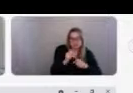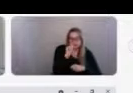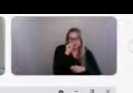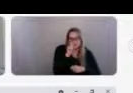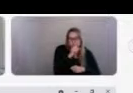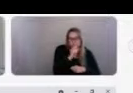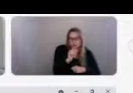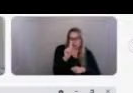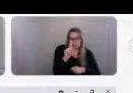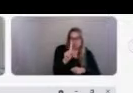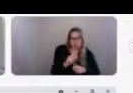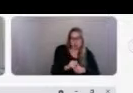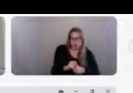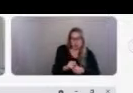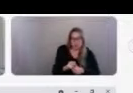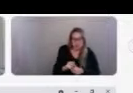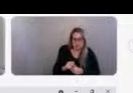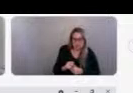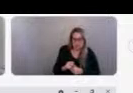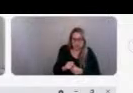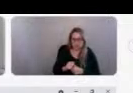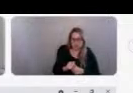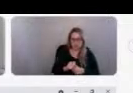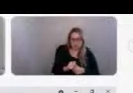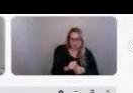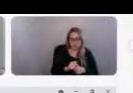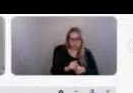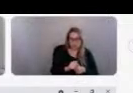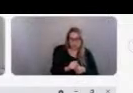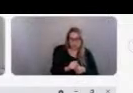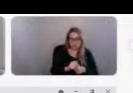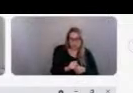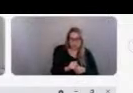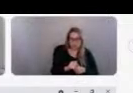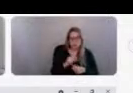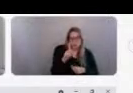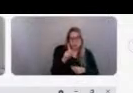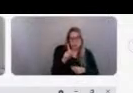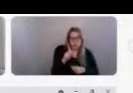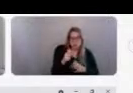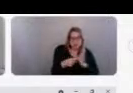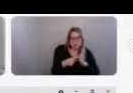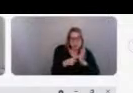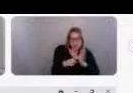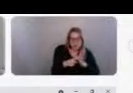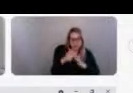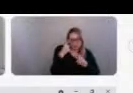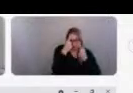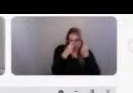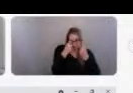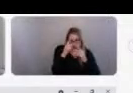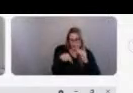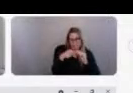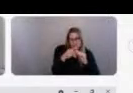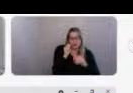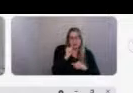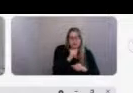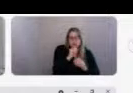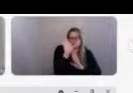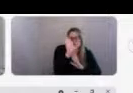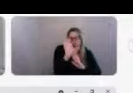one scottsdale has natural boundaries which is one of the criteria for you to consider in the arizona